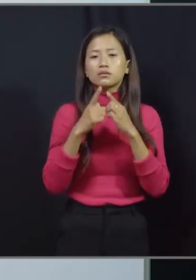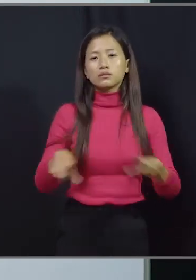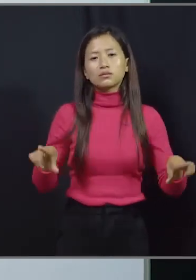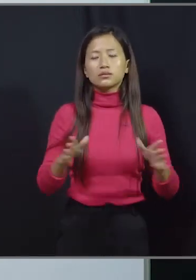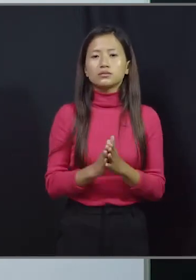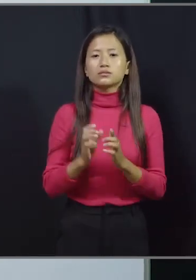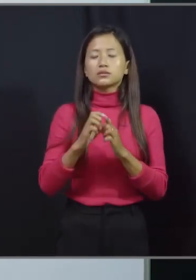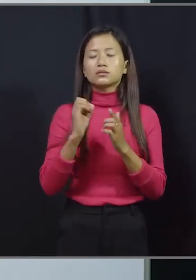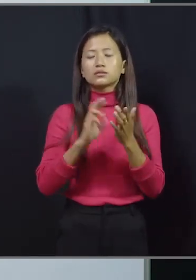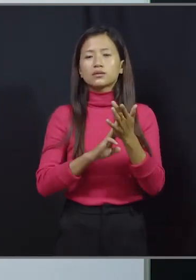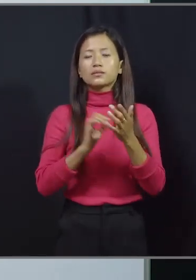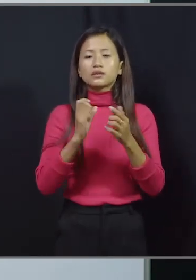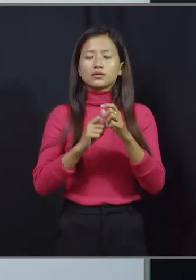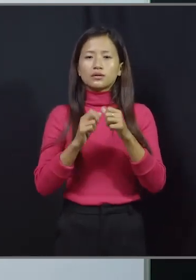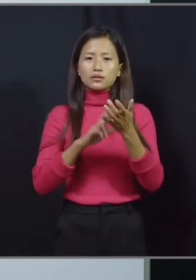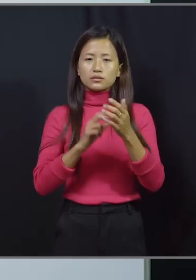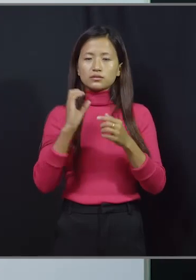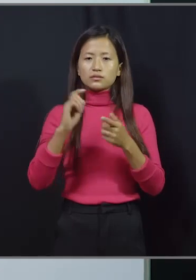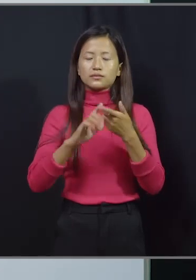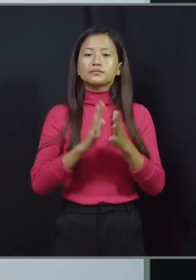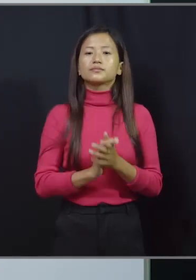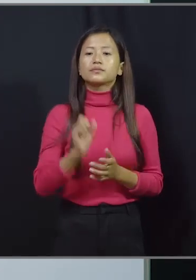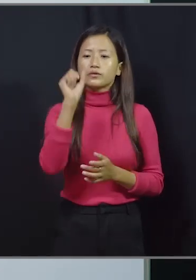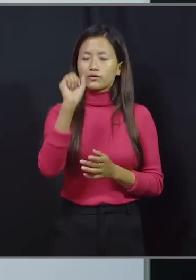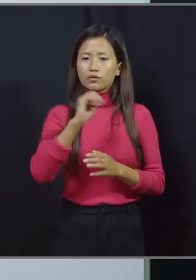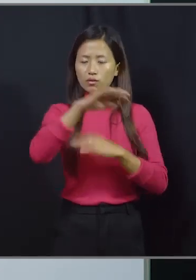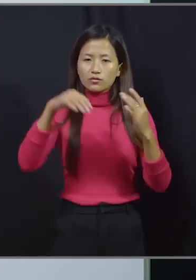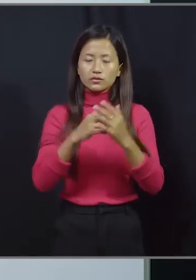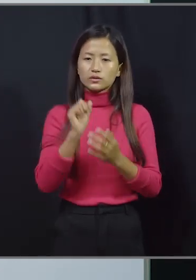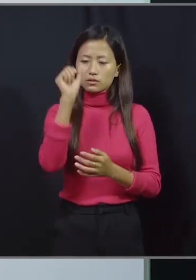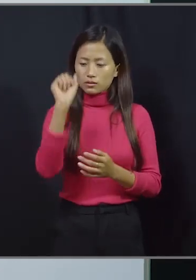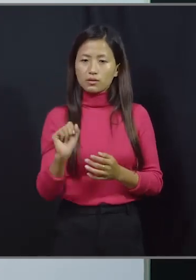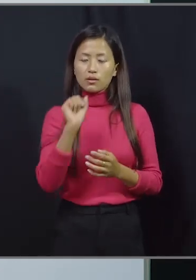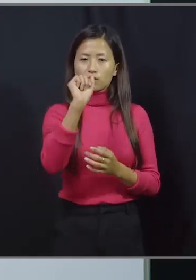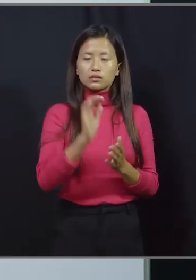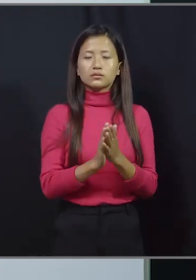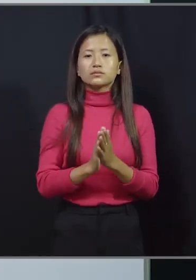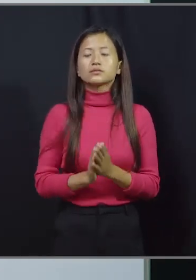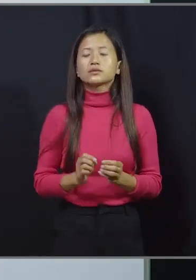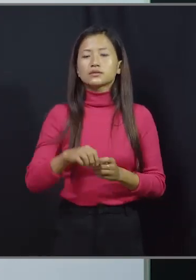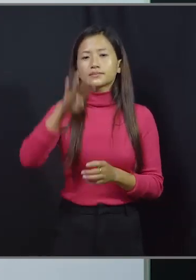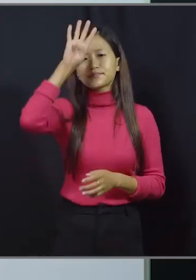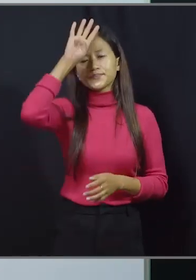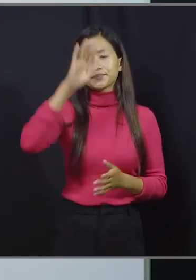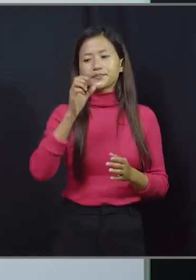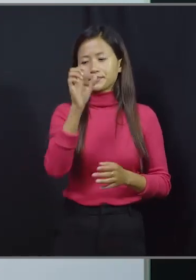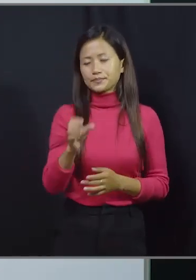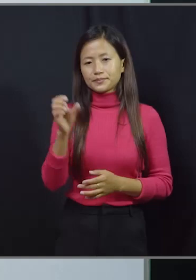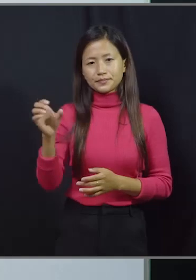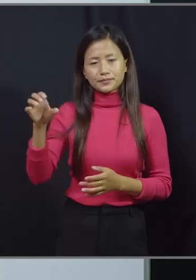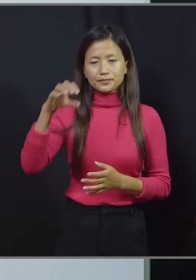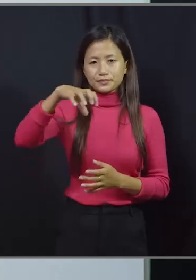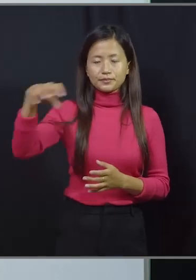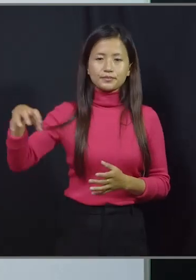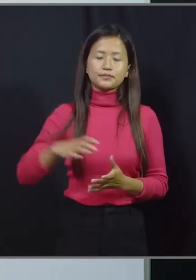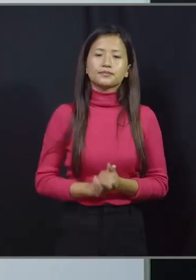their dominance over their own territory or their own kingdom. So you will find that with the coming